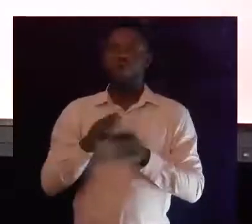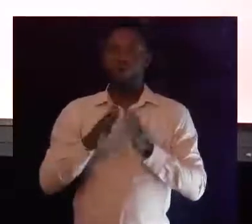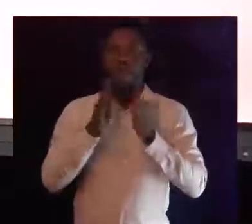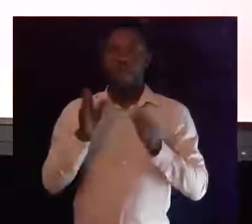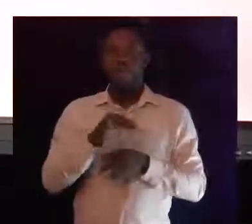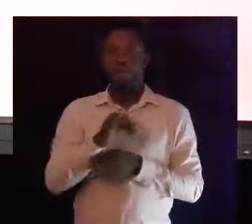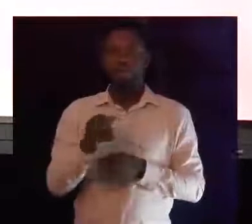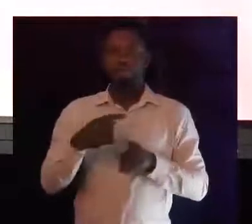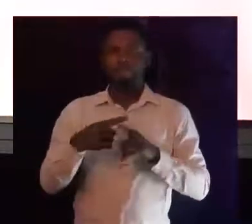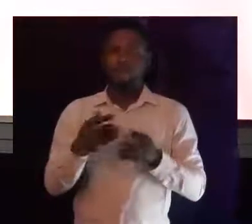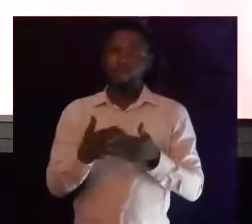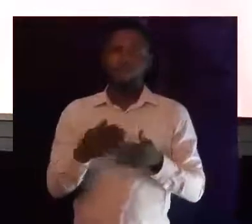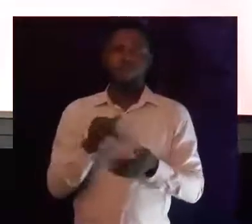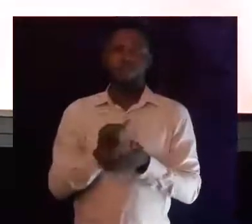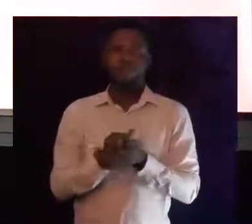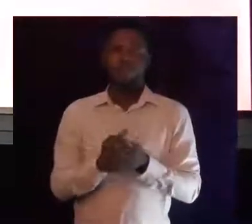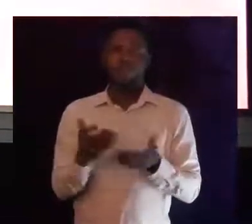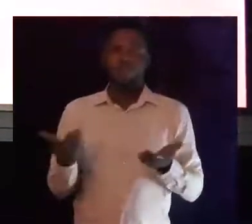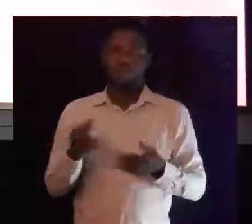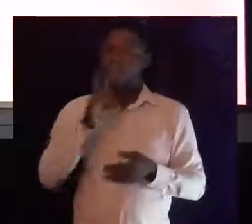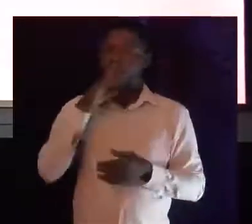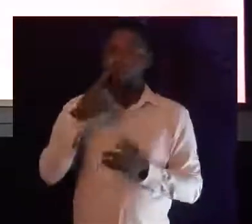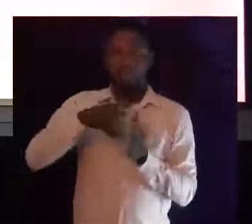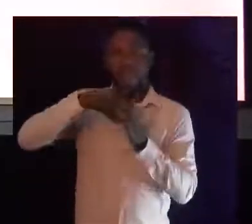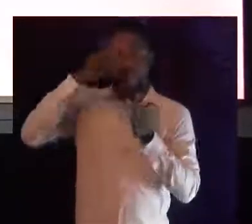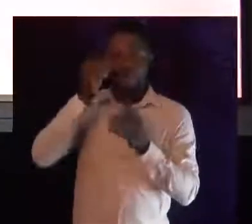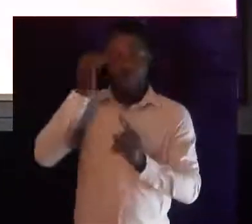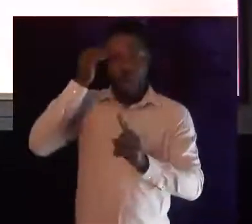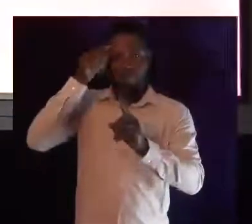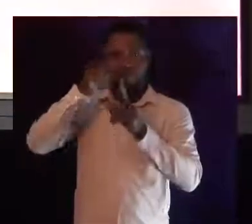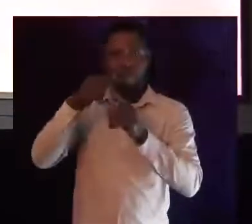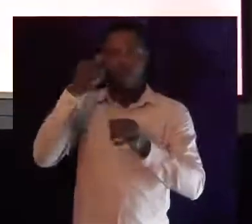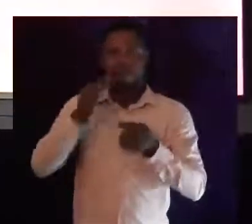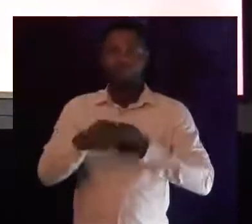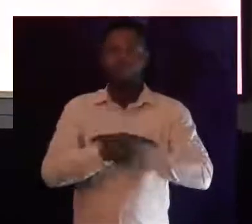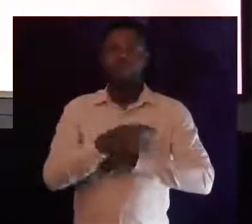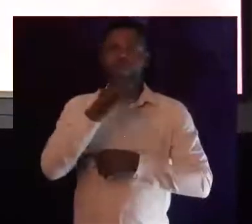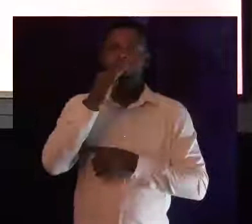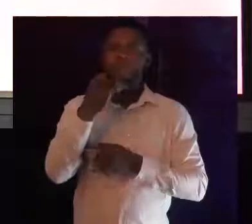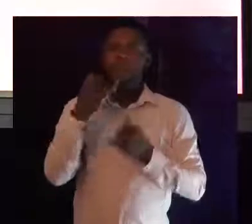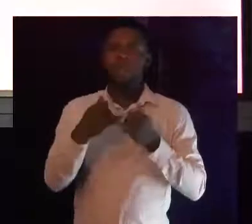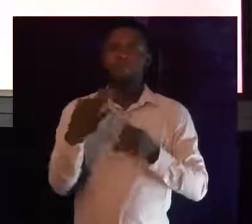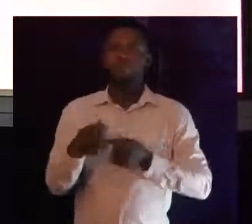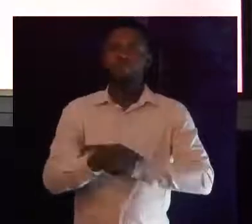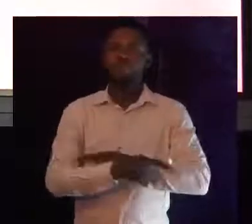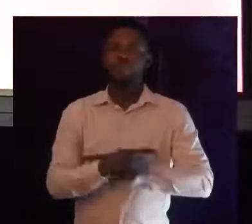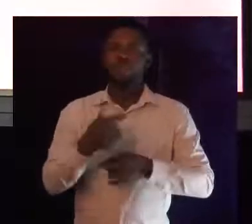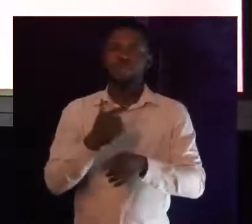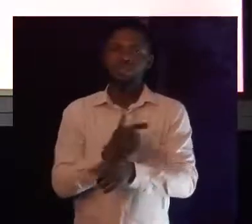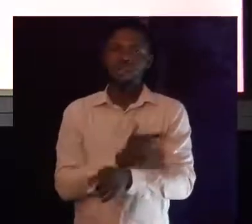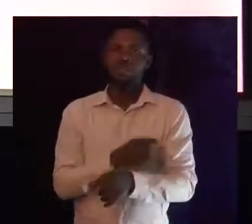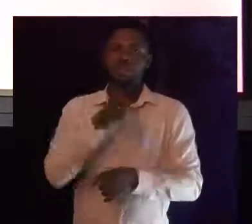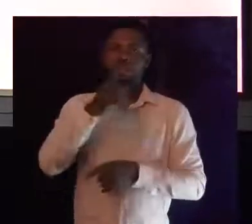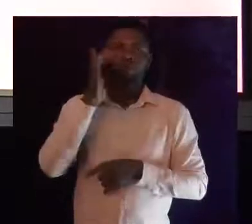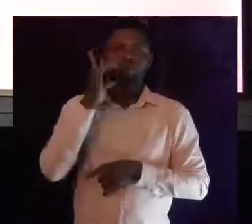on housing. But before that, here are the learning objectives for today. By the end of today's lesson,